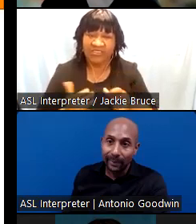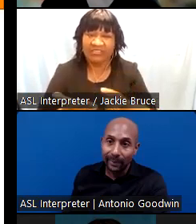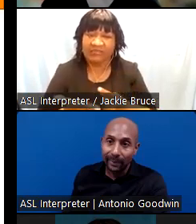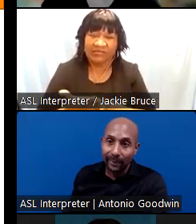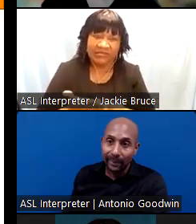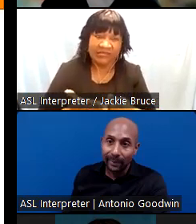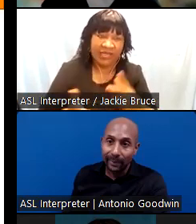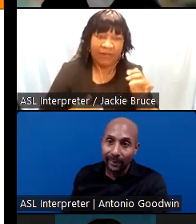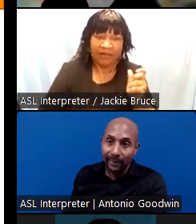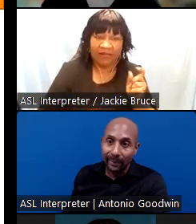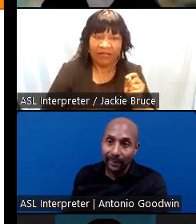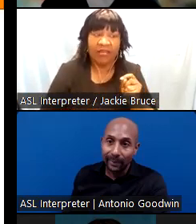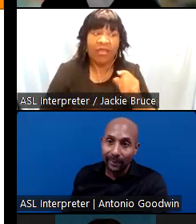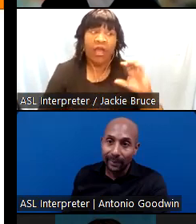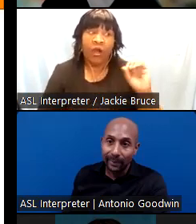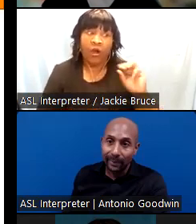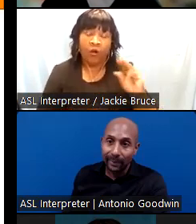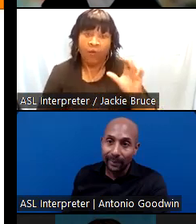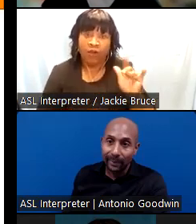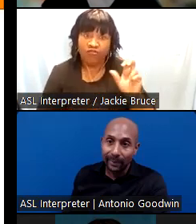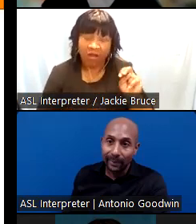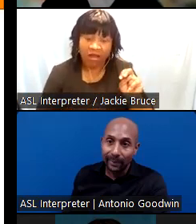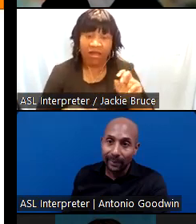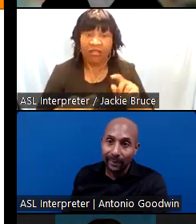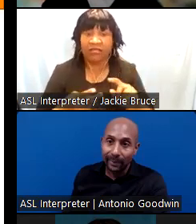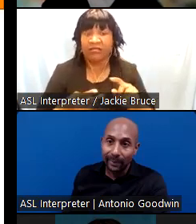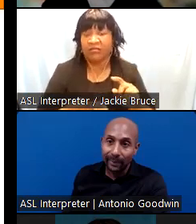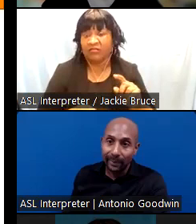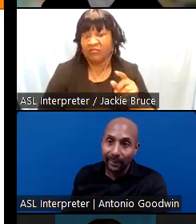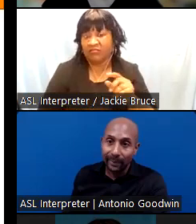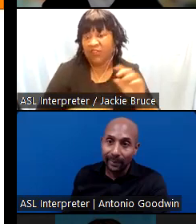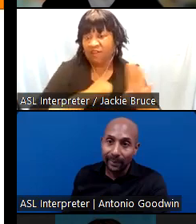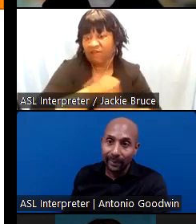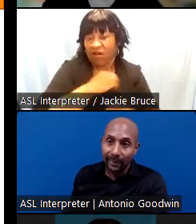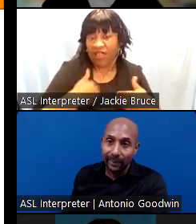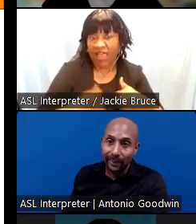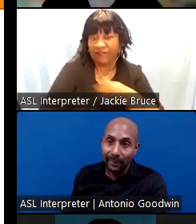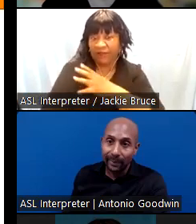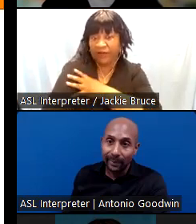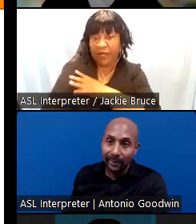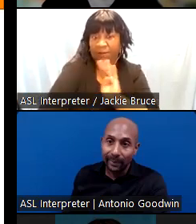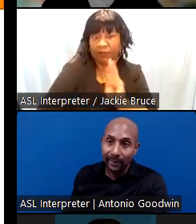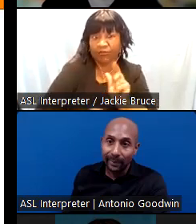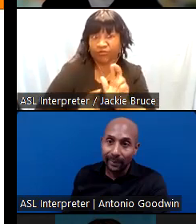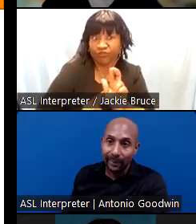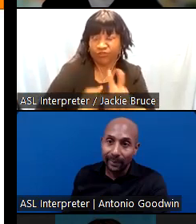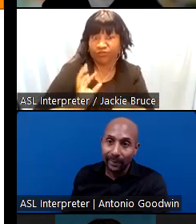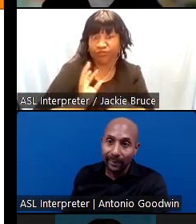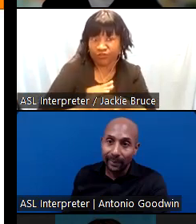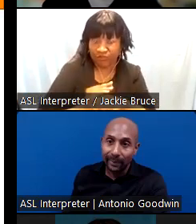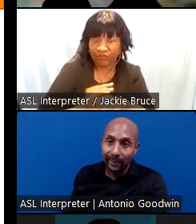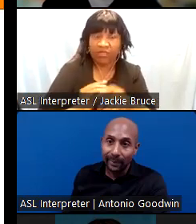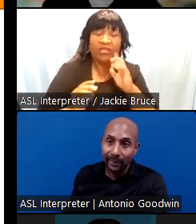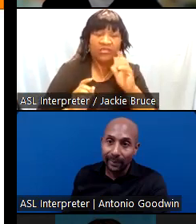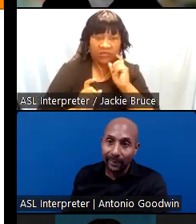if an Omicron booster comes out in the fall that includes all the subvariants, it will still be